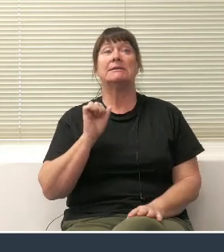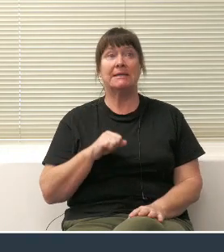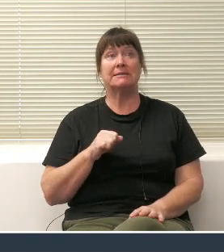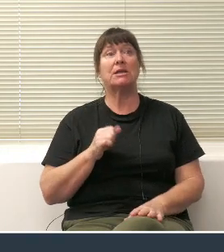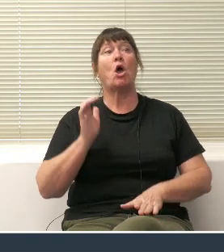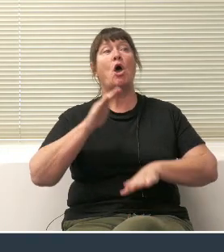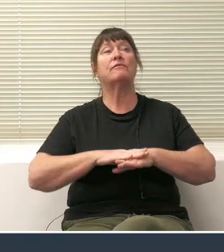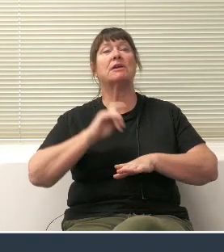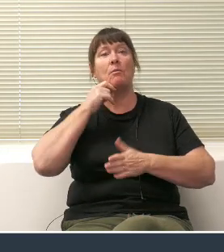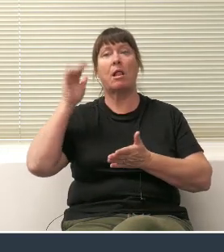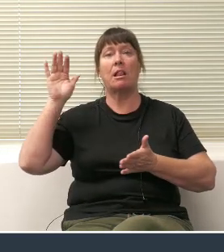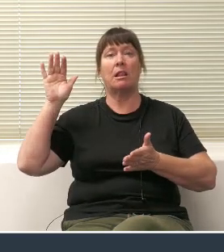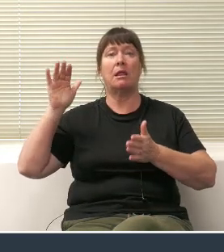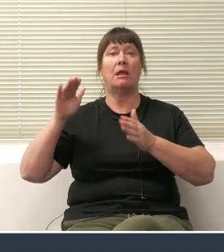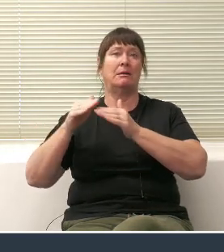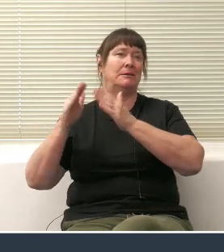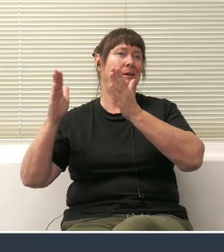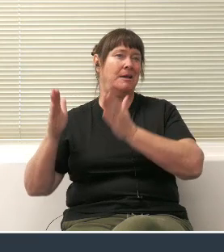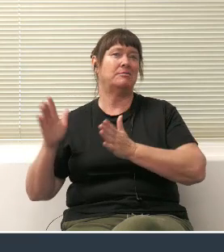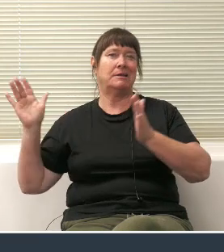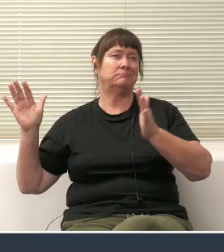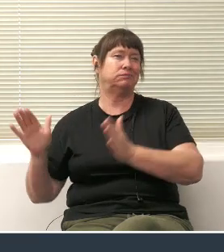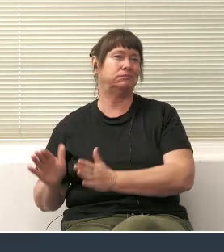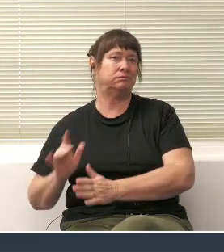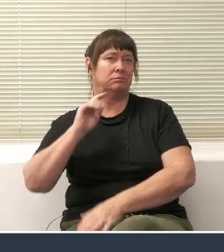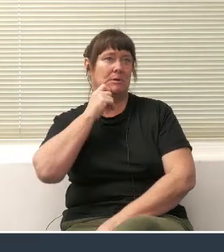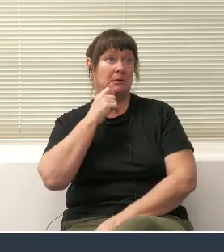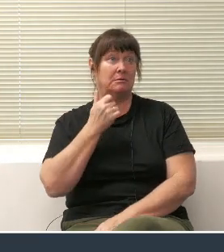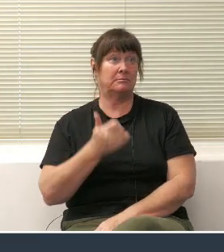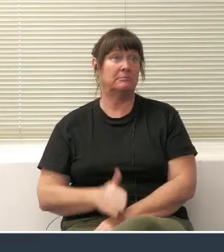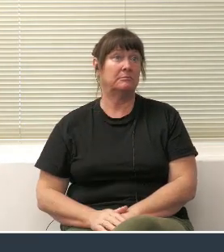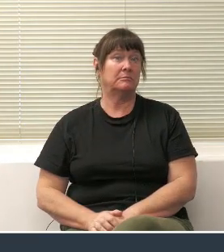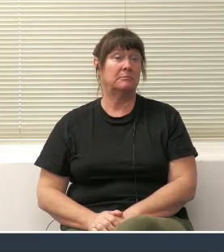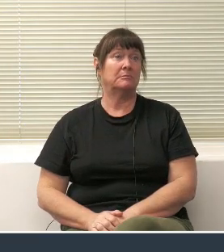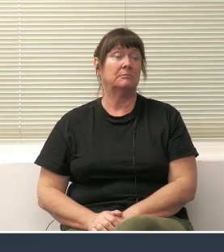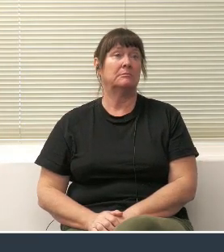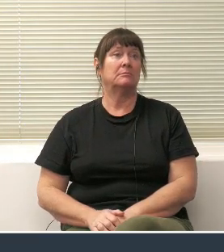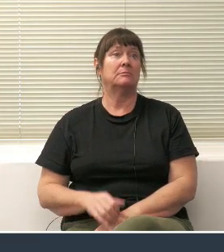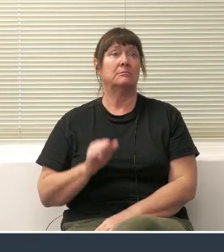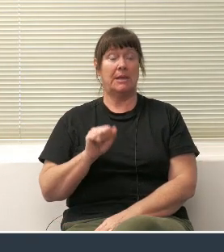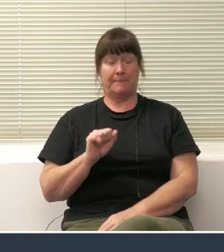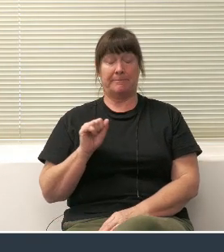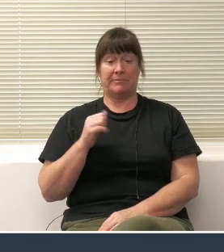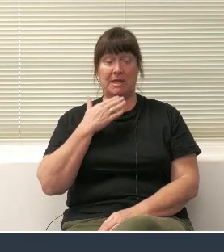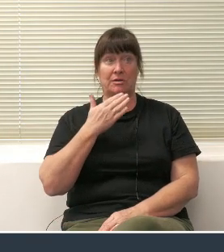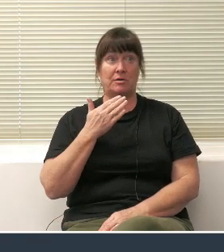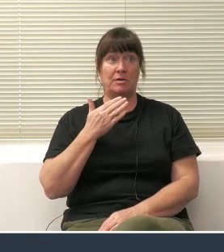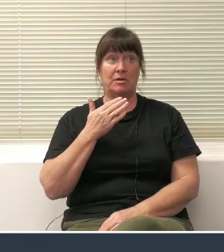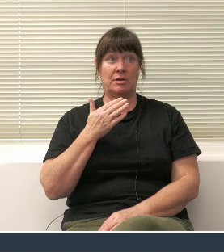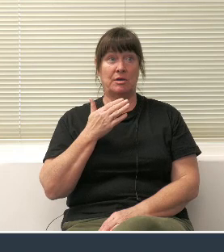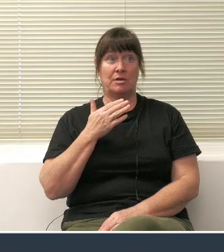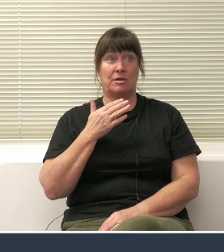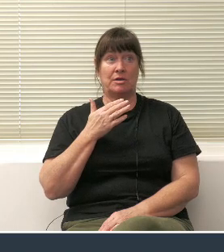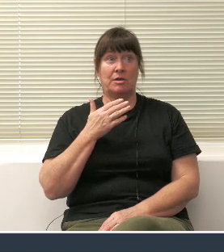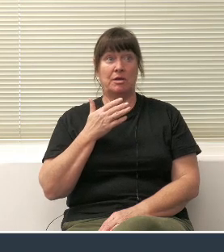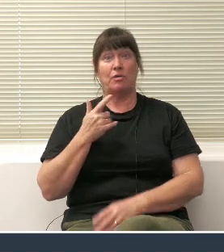over time, divest our 3 social housing villages? Councillor Green. Yes, through the Mayor, thank you. Through the